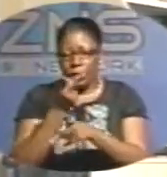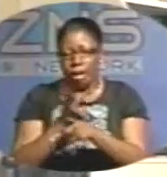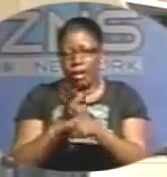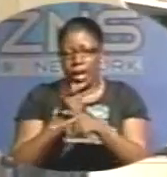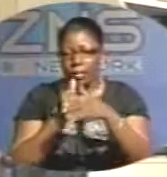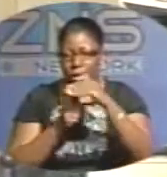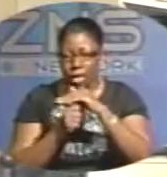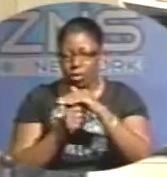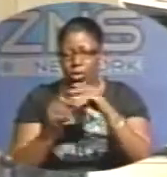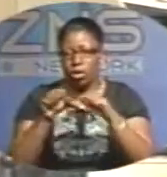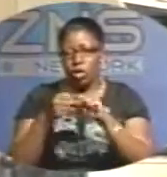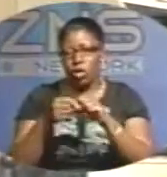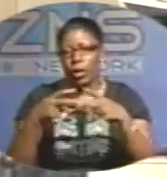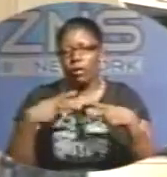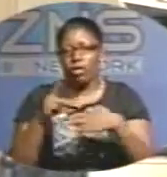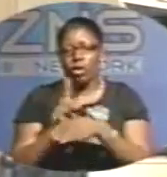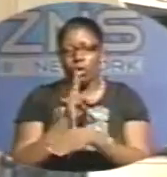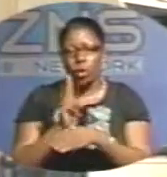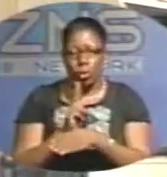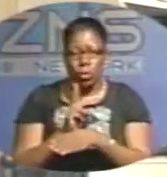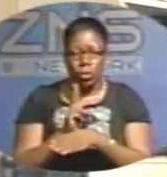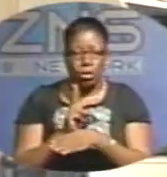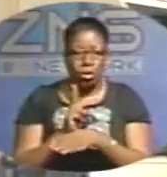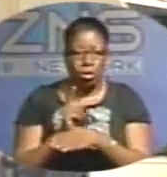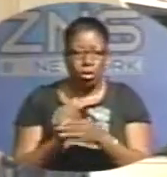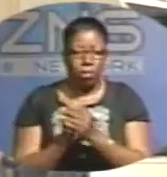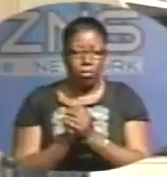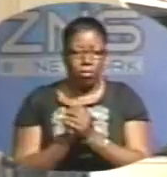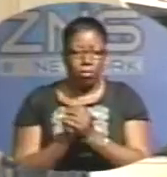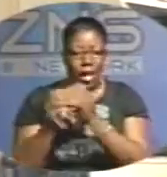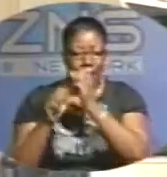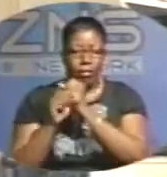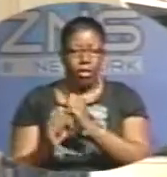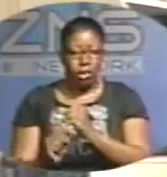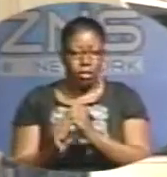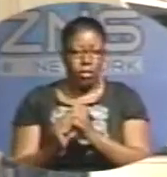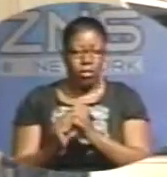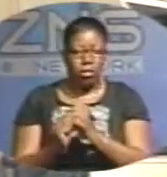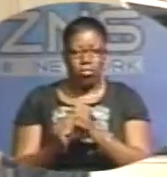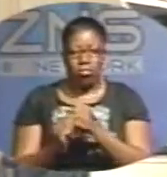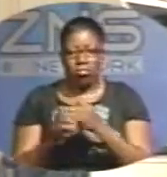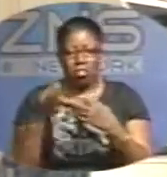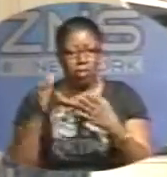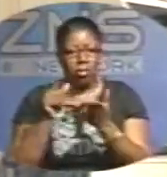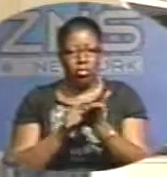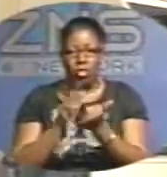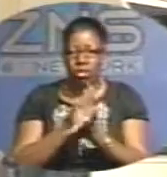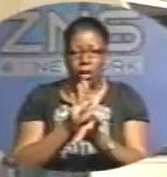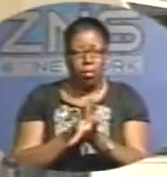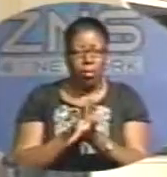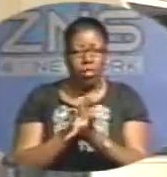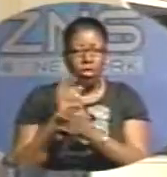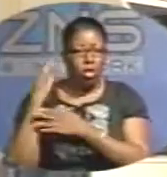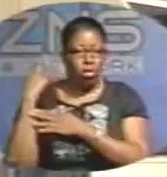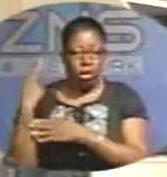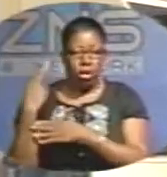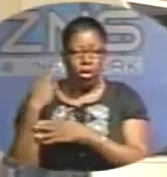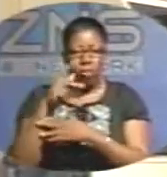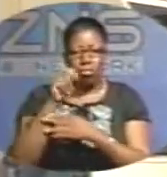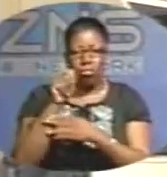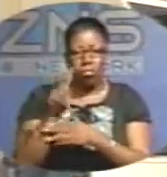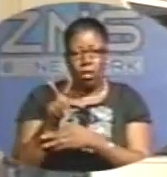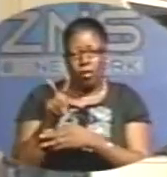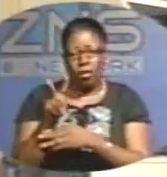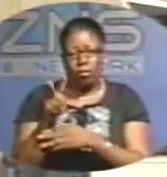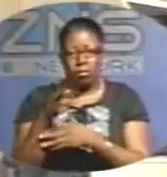we have to use modes of advertisement, whether it's newspapers, radio, television,